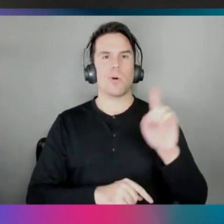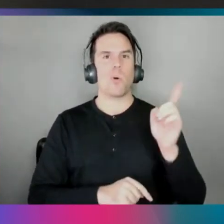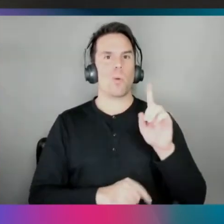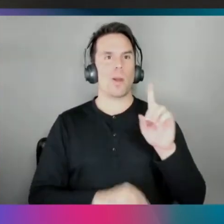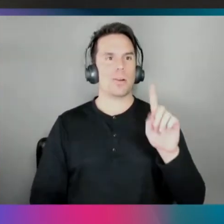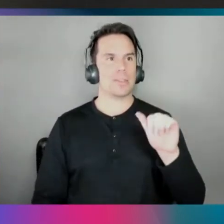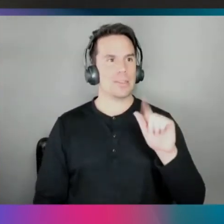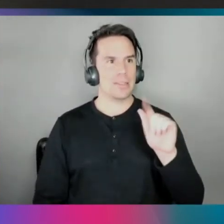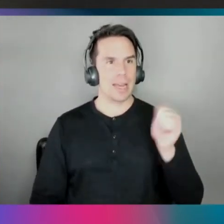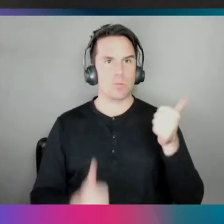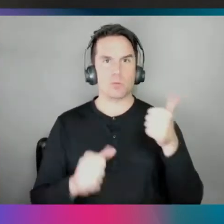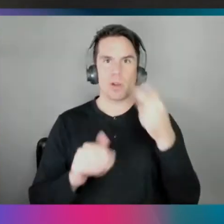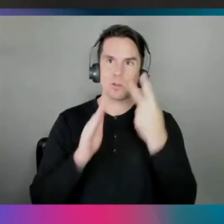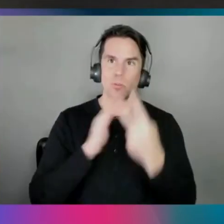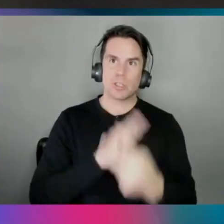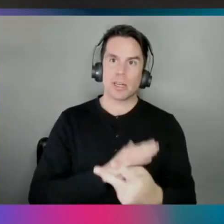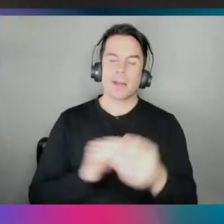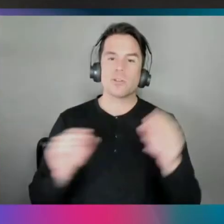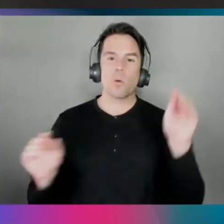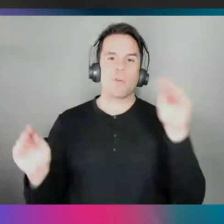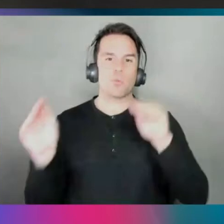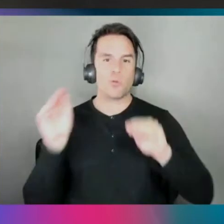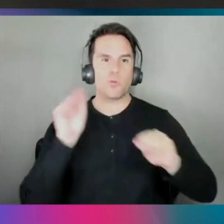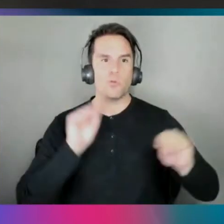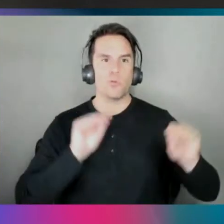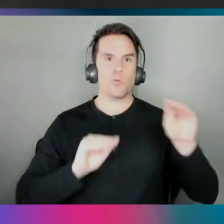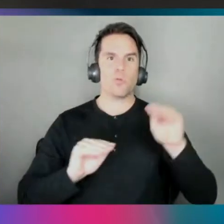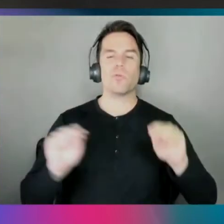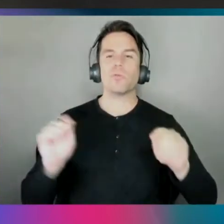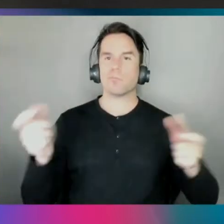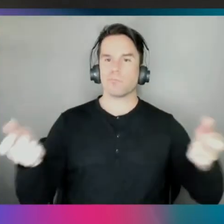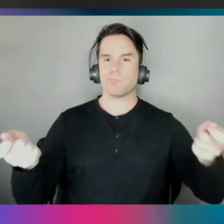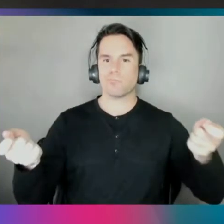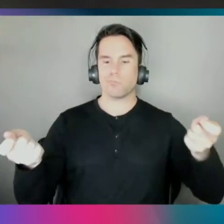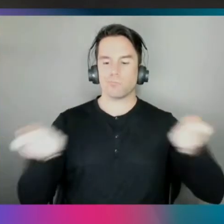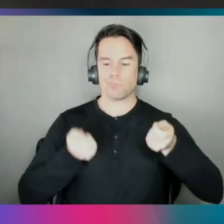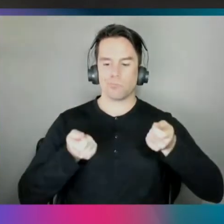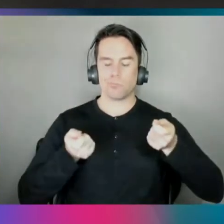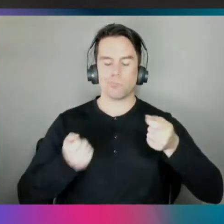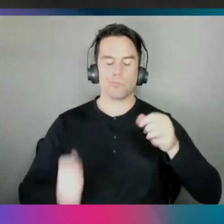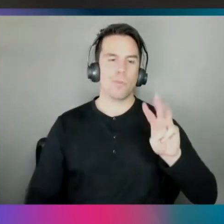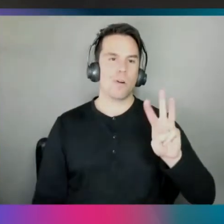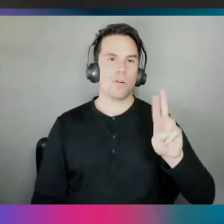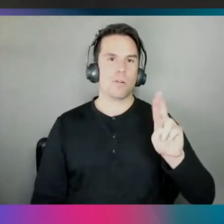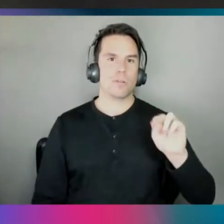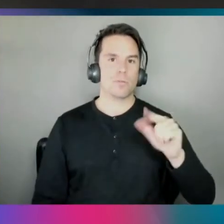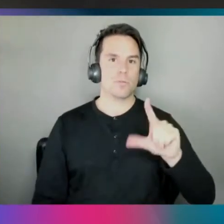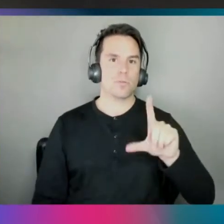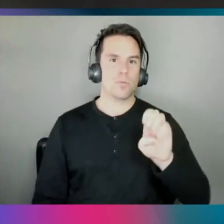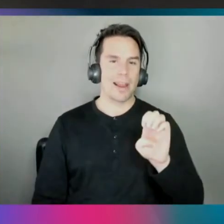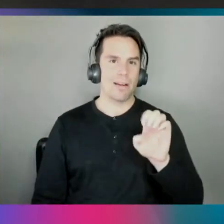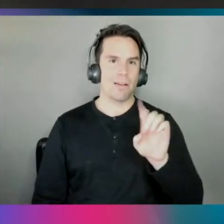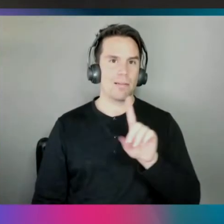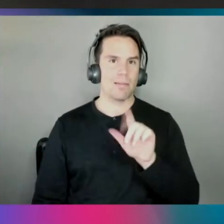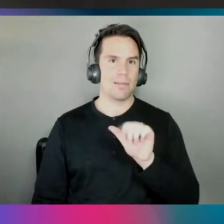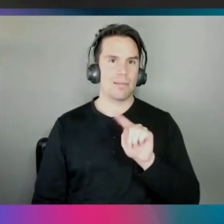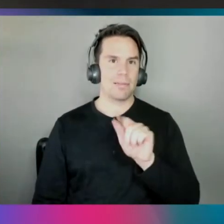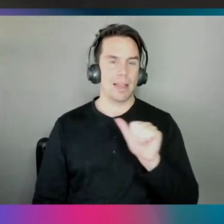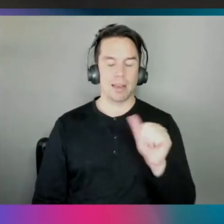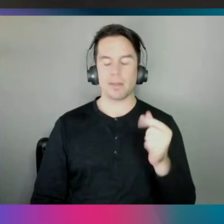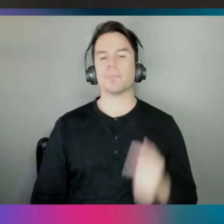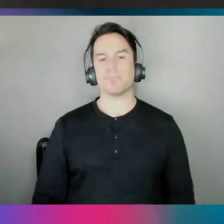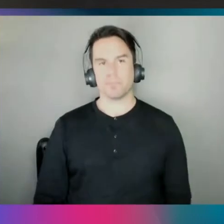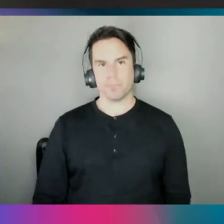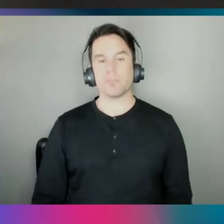move that data kind of around. Wrangling the data? 100%. We're going to wrangle that data. As we go back, we talked about, what was it? We collect our data,